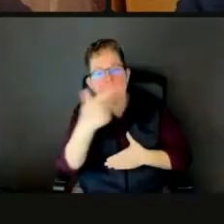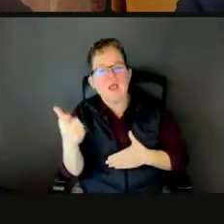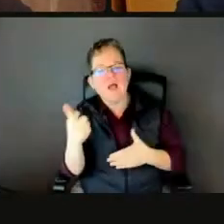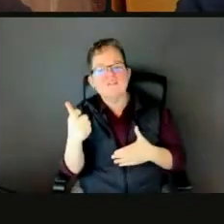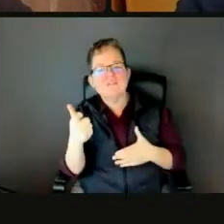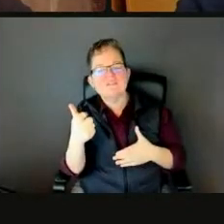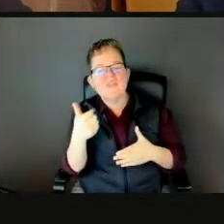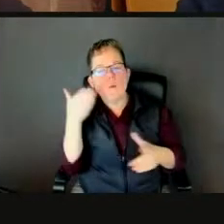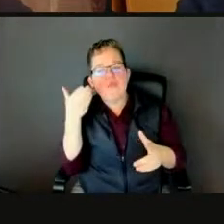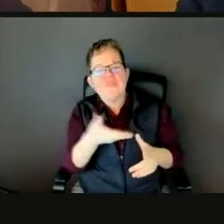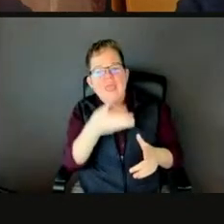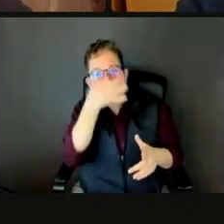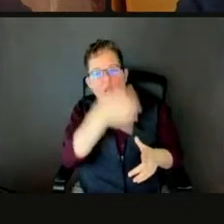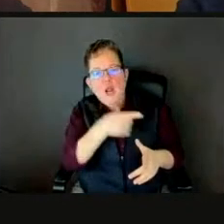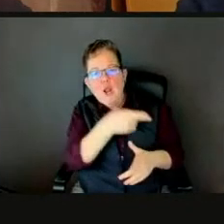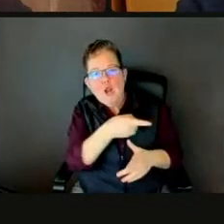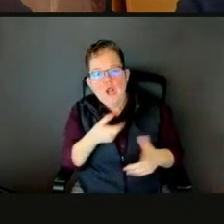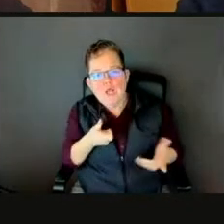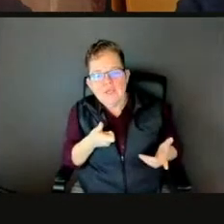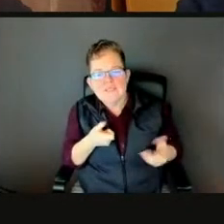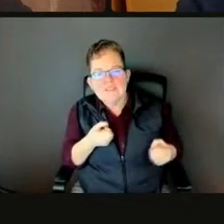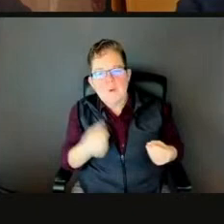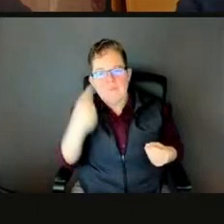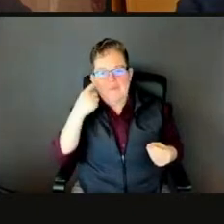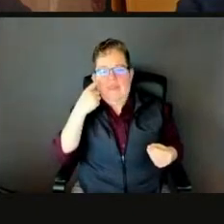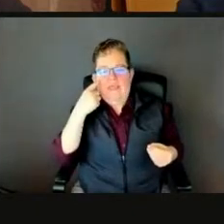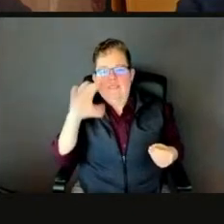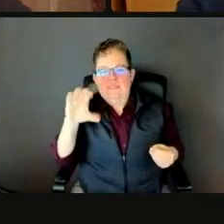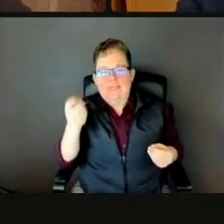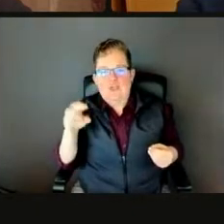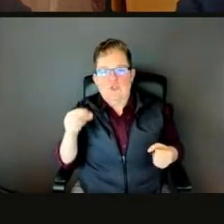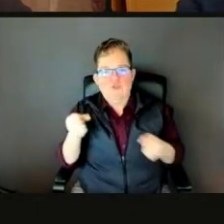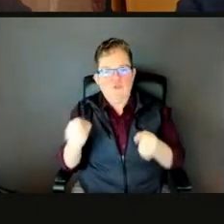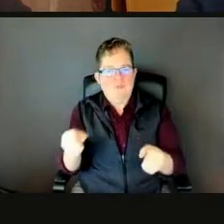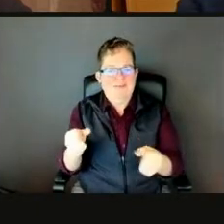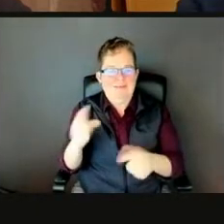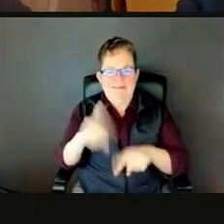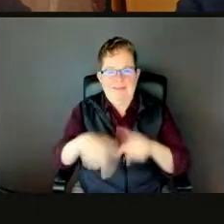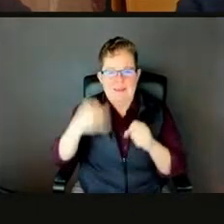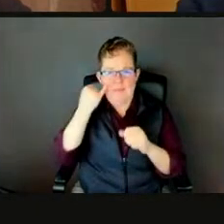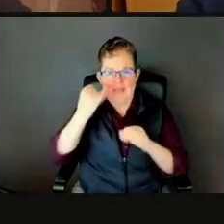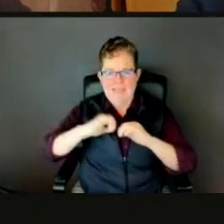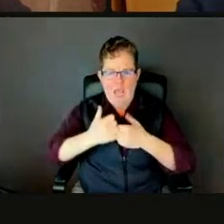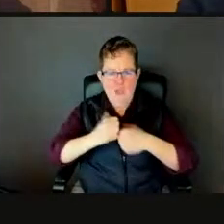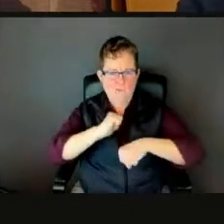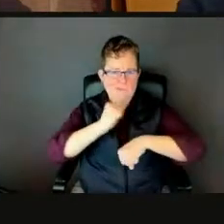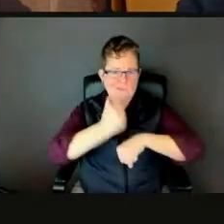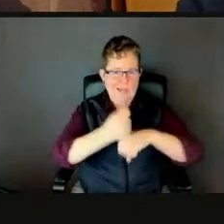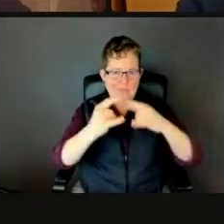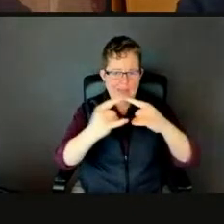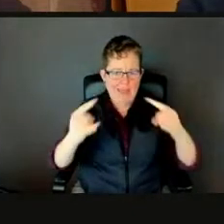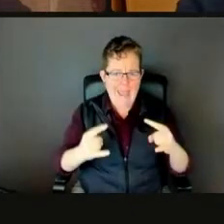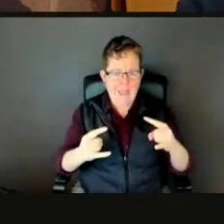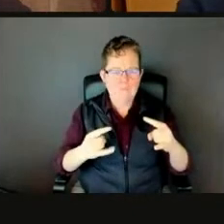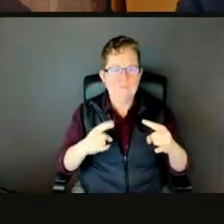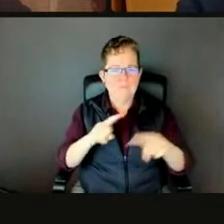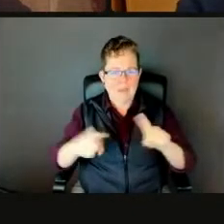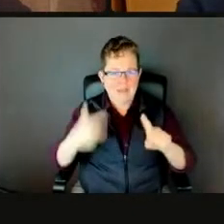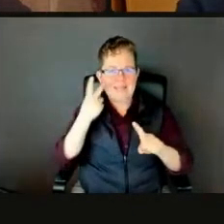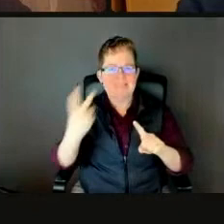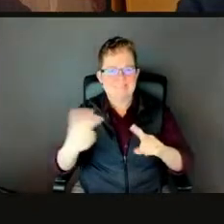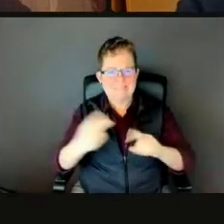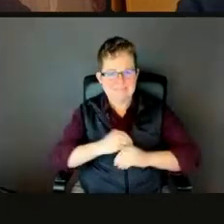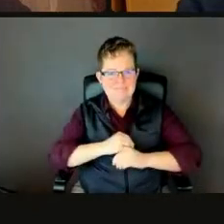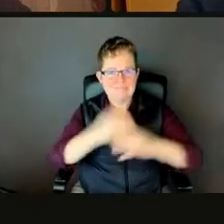just right there. You know, so as I'm thinking about the Center Street, I can't imagine how it'd be laid out, but I can imagine that same thing